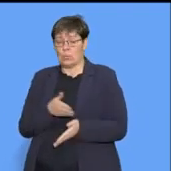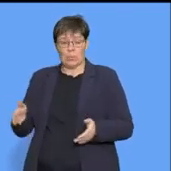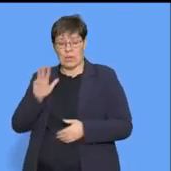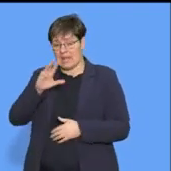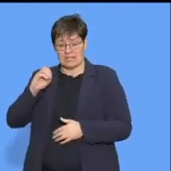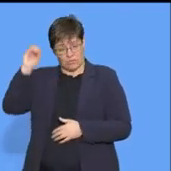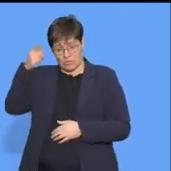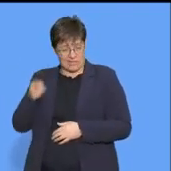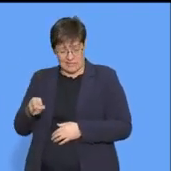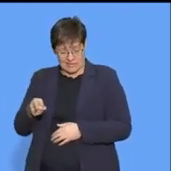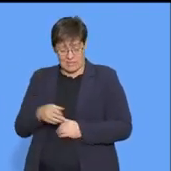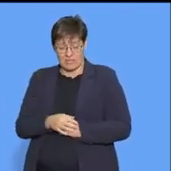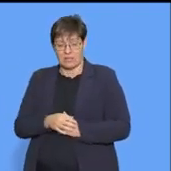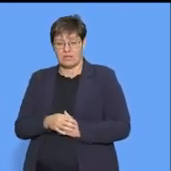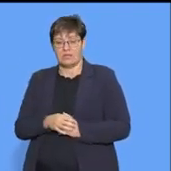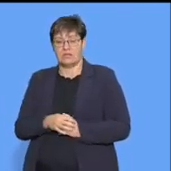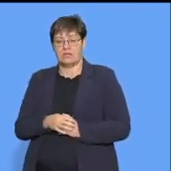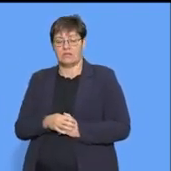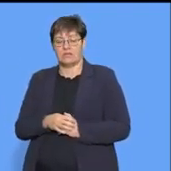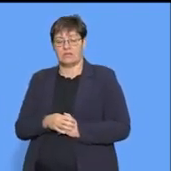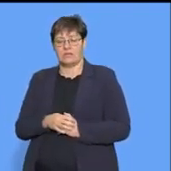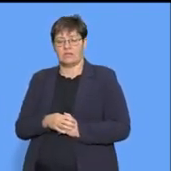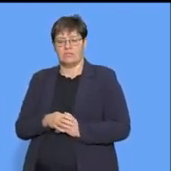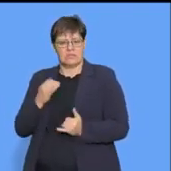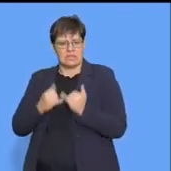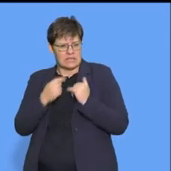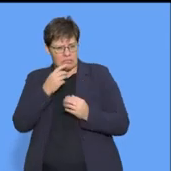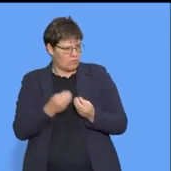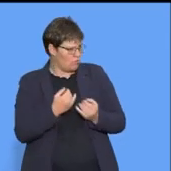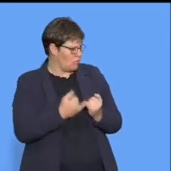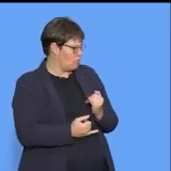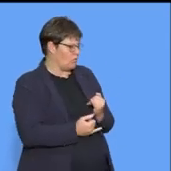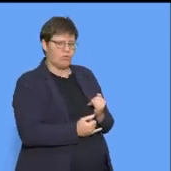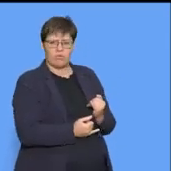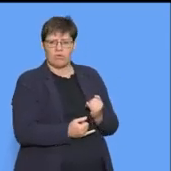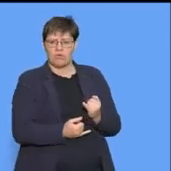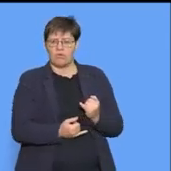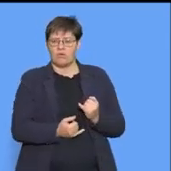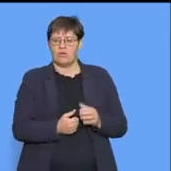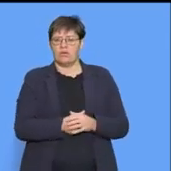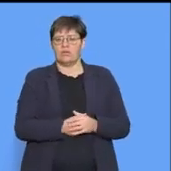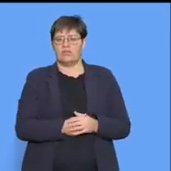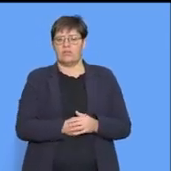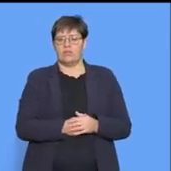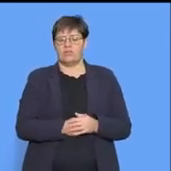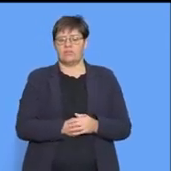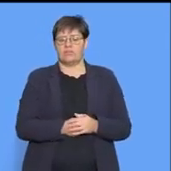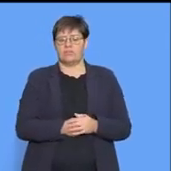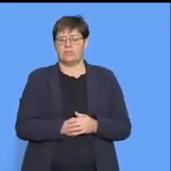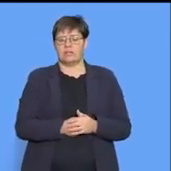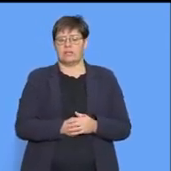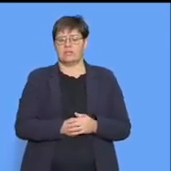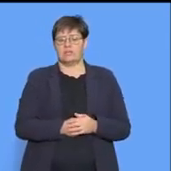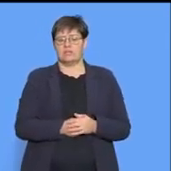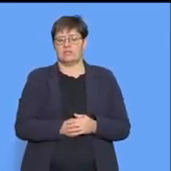If indeed it is not right angled, then, oh, did I say something wrong? I felt like I said something wrong